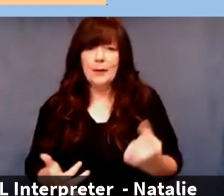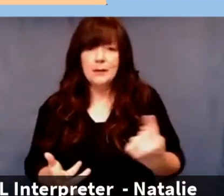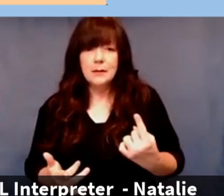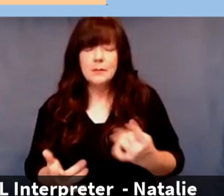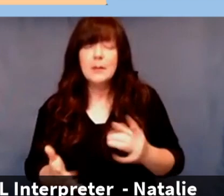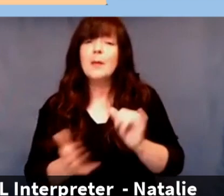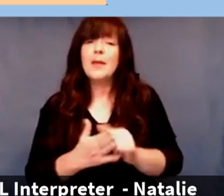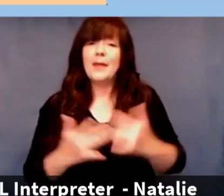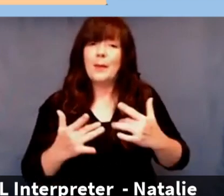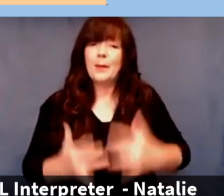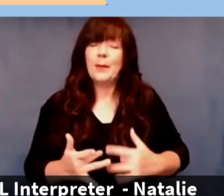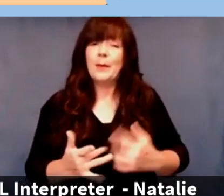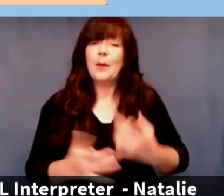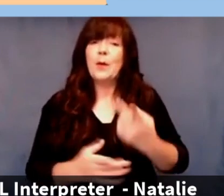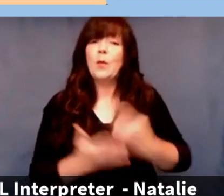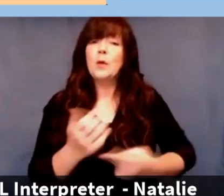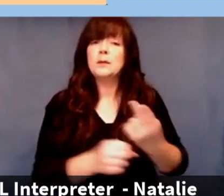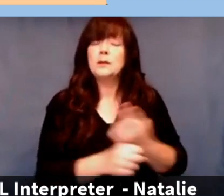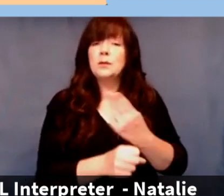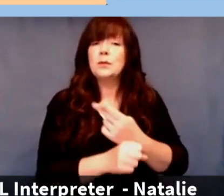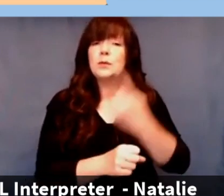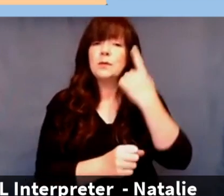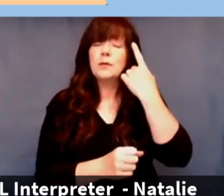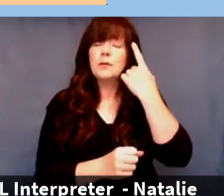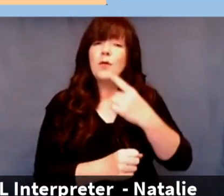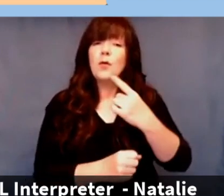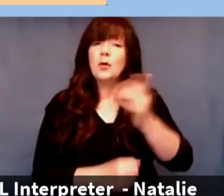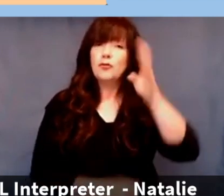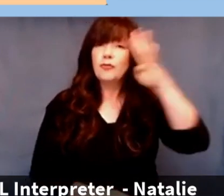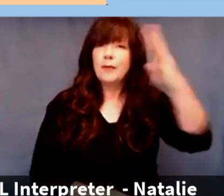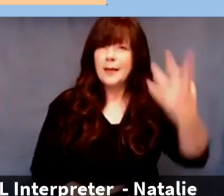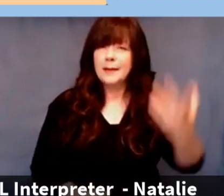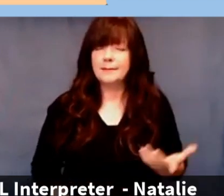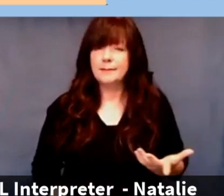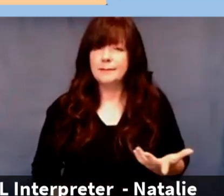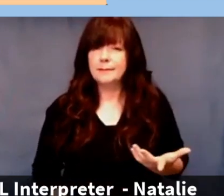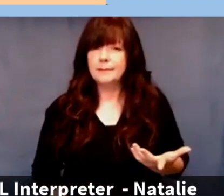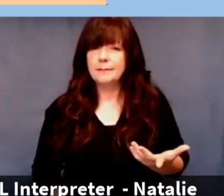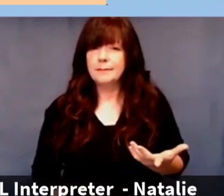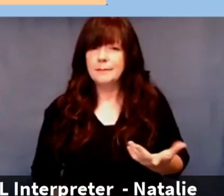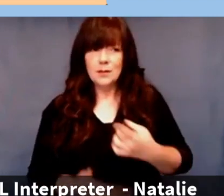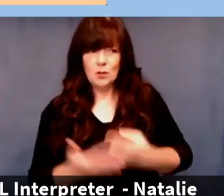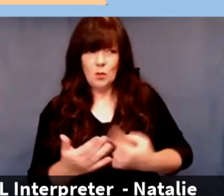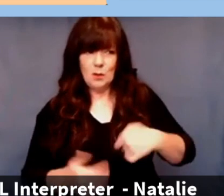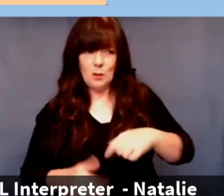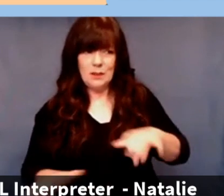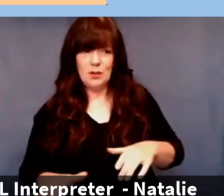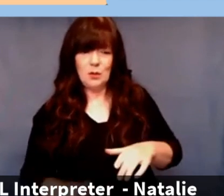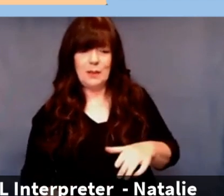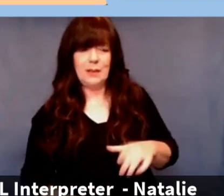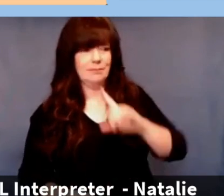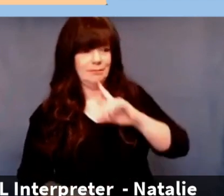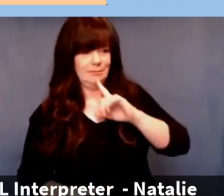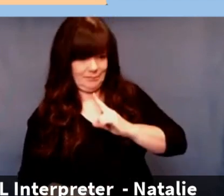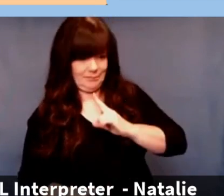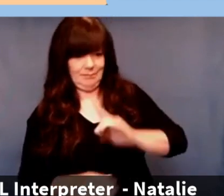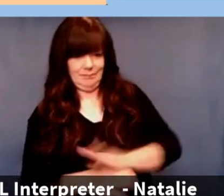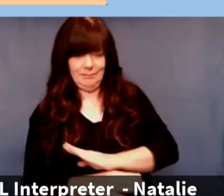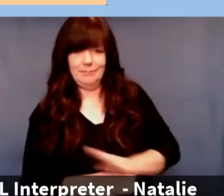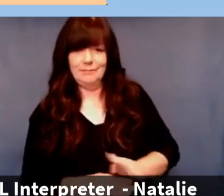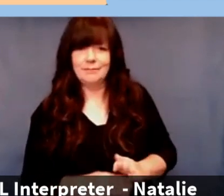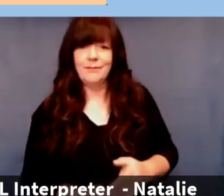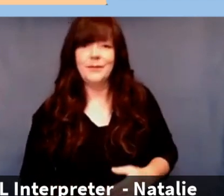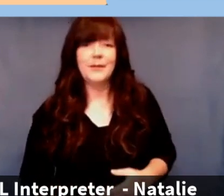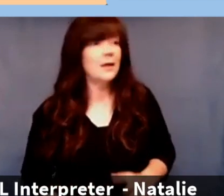what we use to create. So what are we doing literally? Yeah, no,